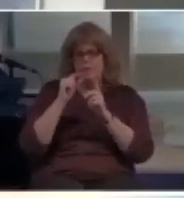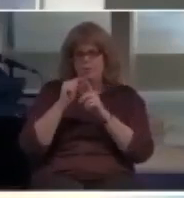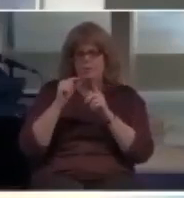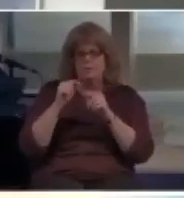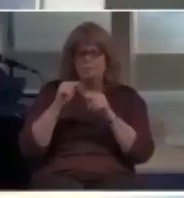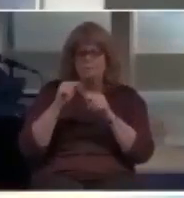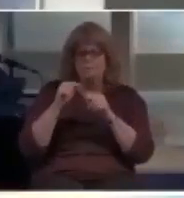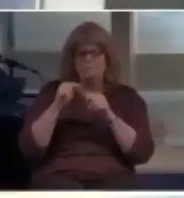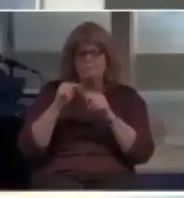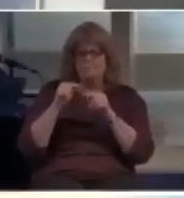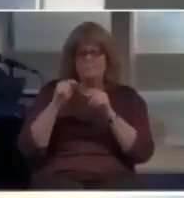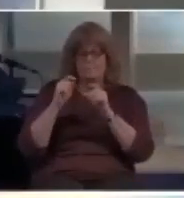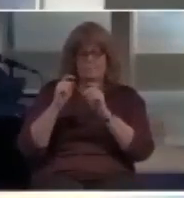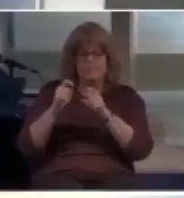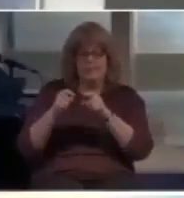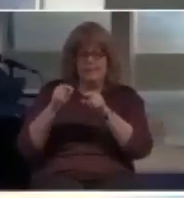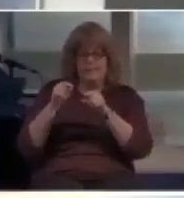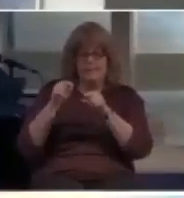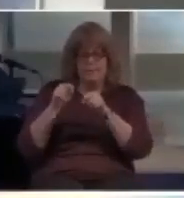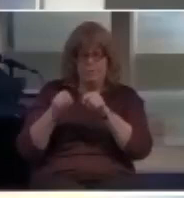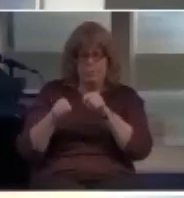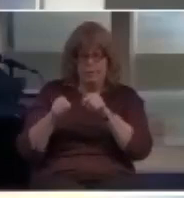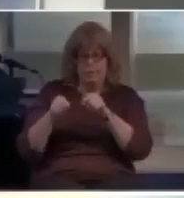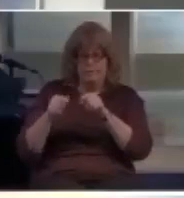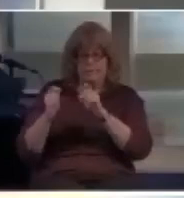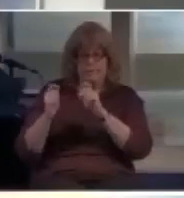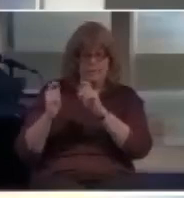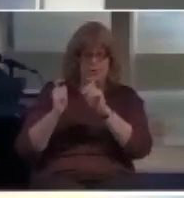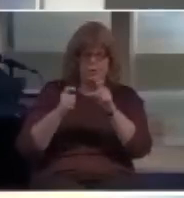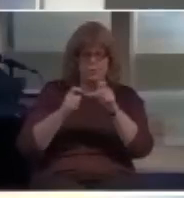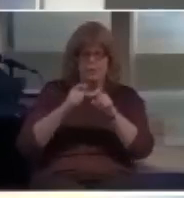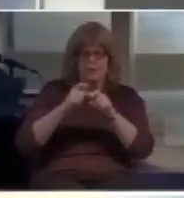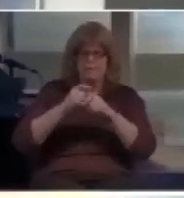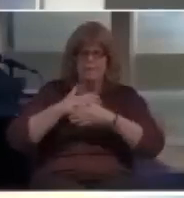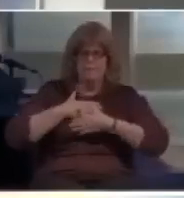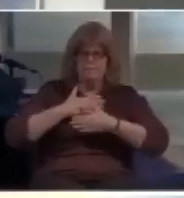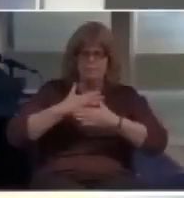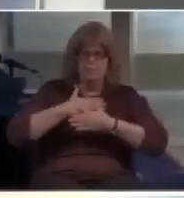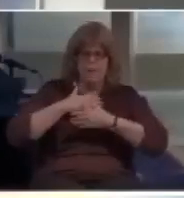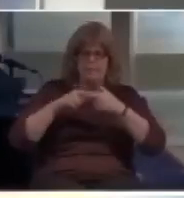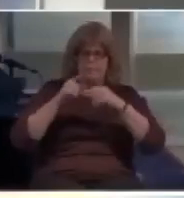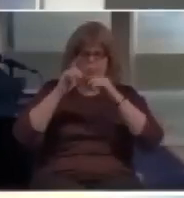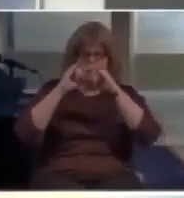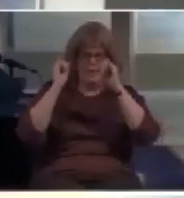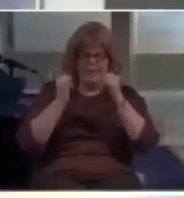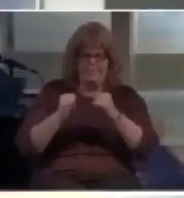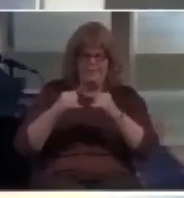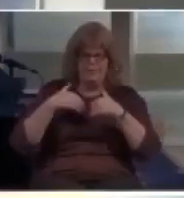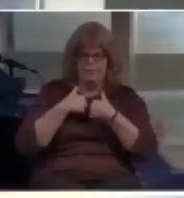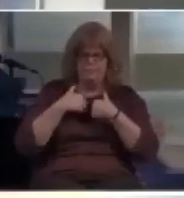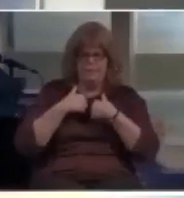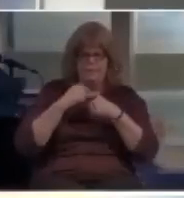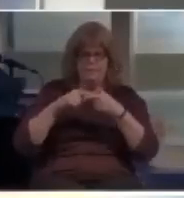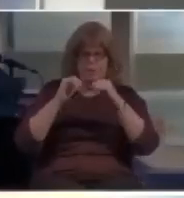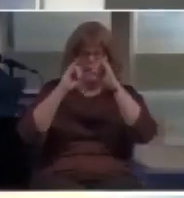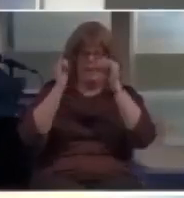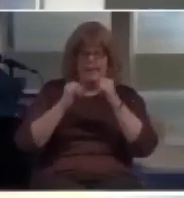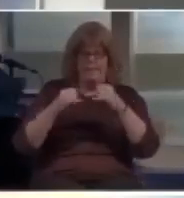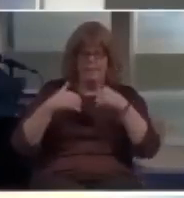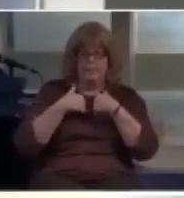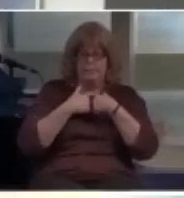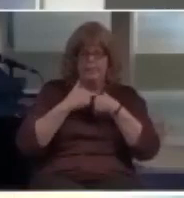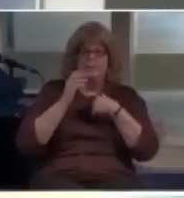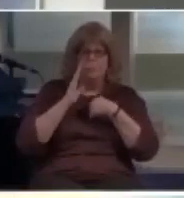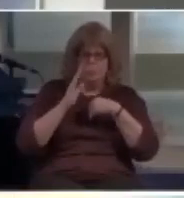and it was given to him to give breath to the image of the beast, so that the image of the beast would